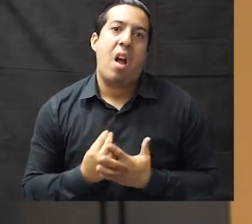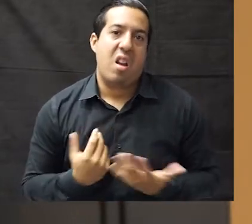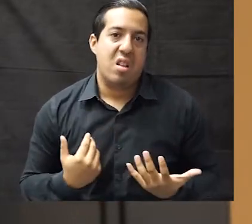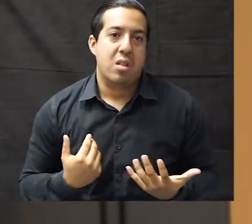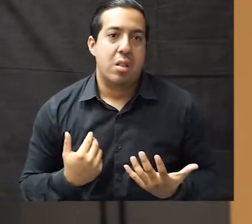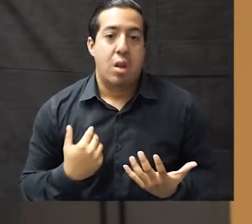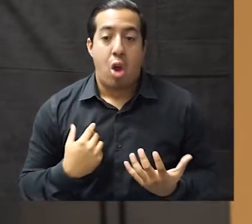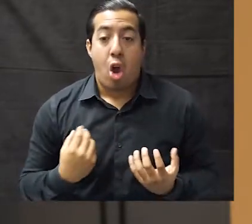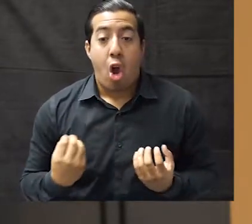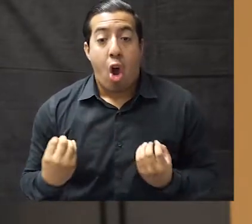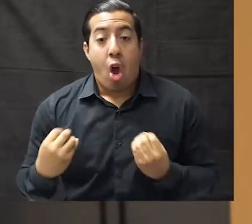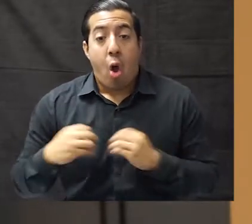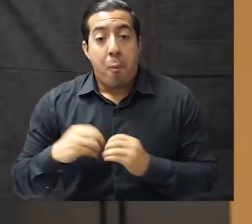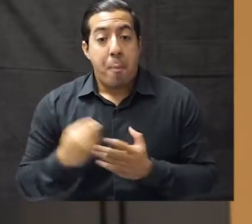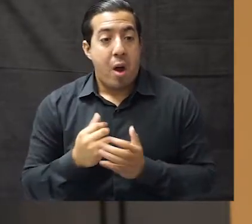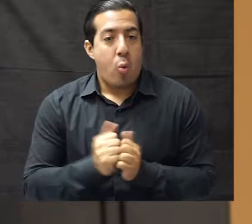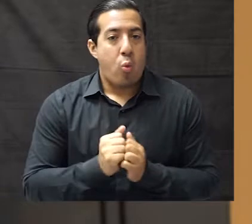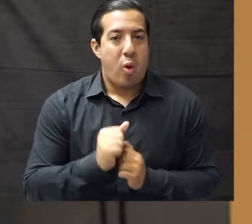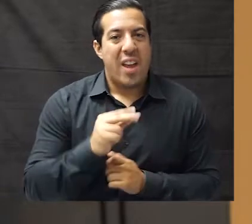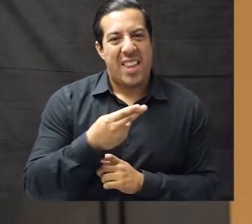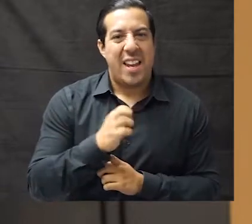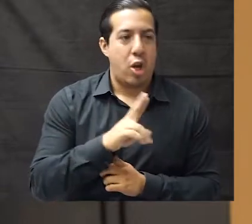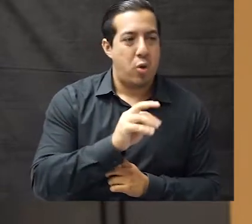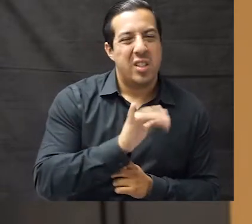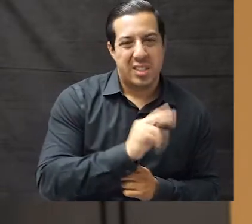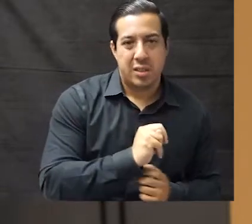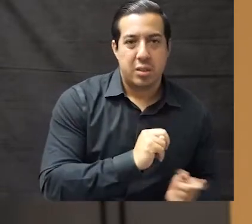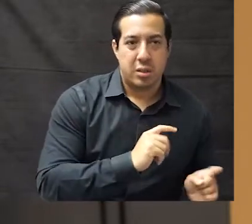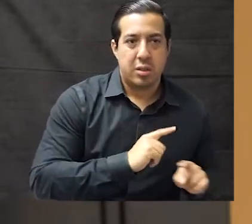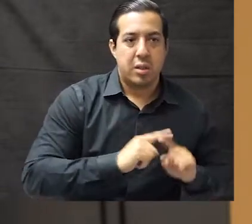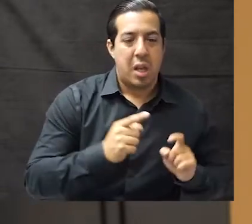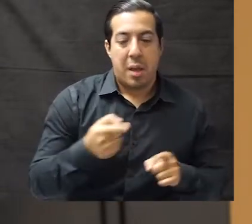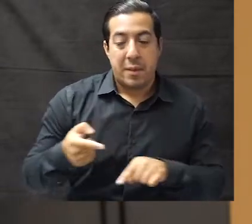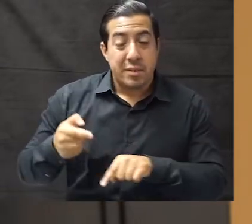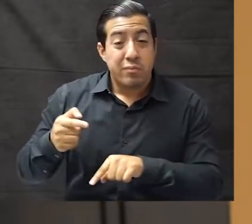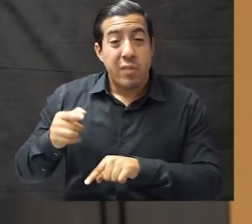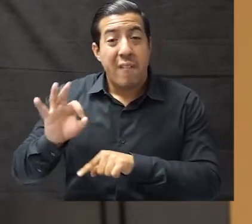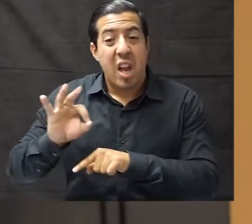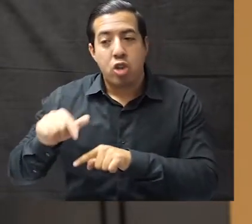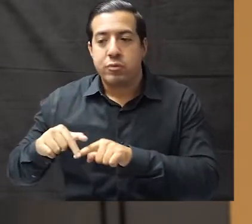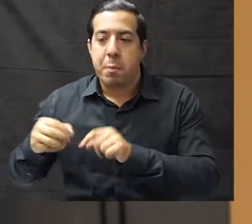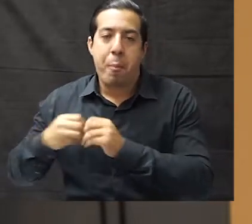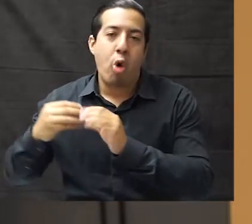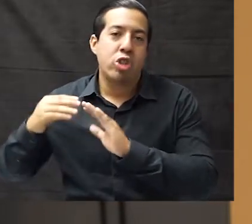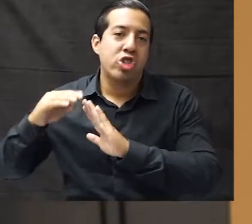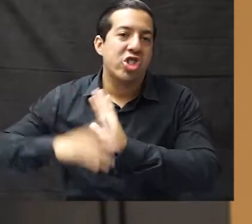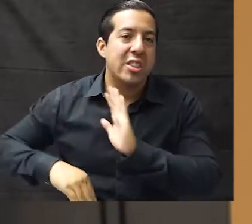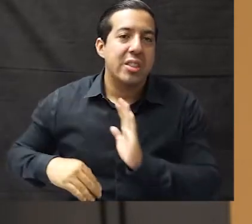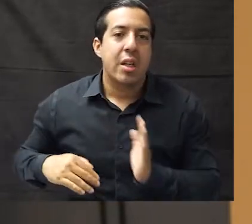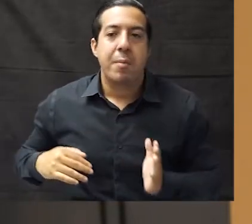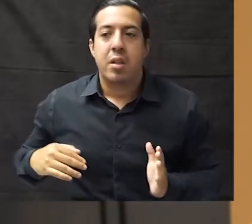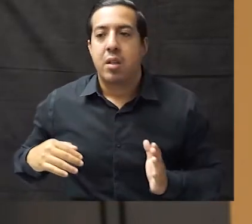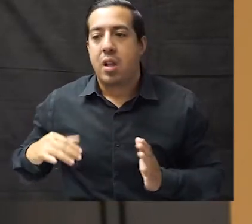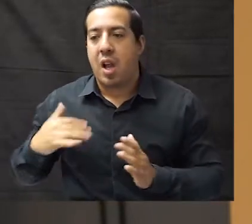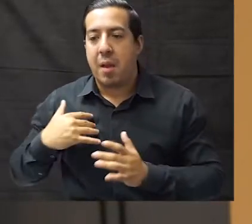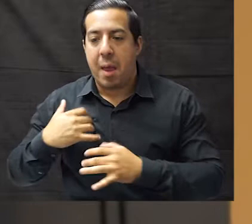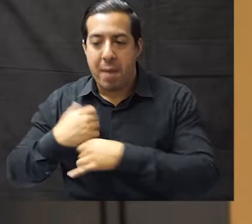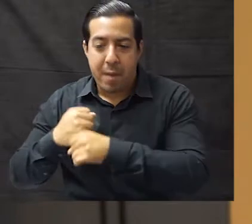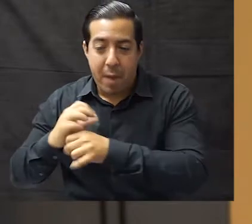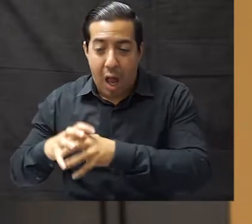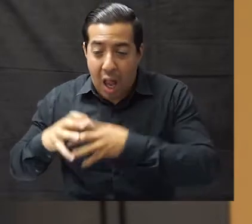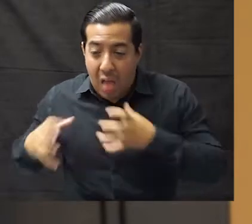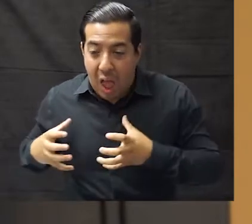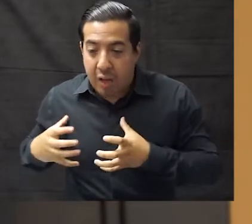a big fat guy wearing short shorts sitting in his garage mixing this stuff up. So he takes that little baggie of carfentanyl, scatters it in a jug